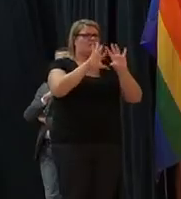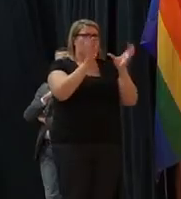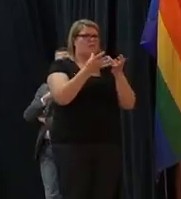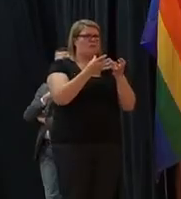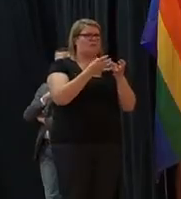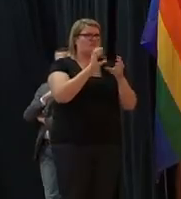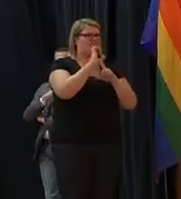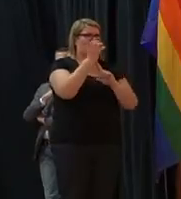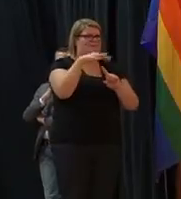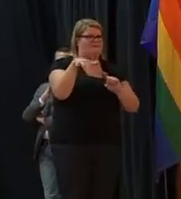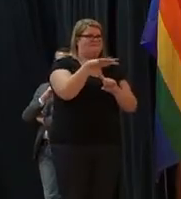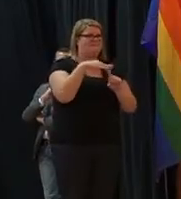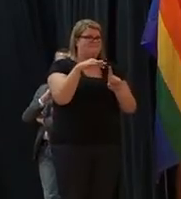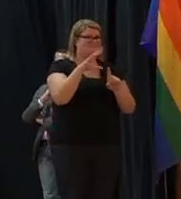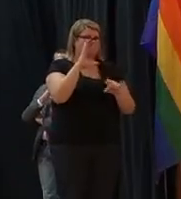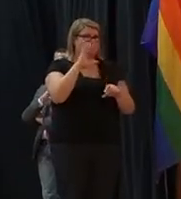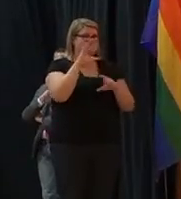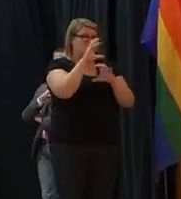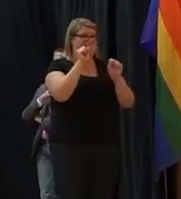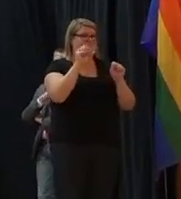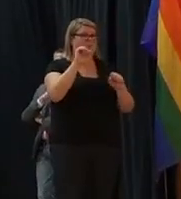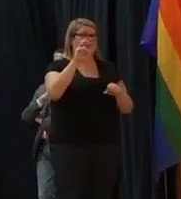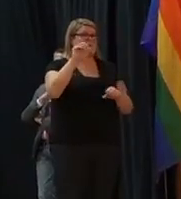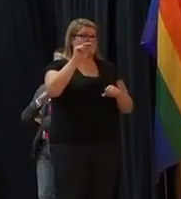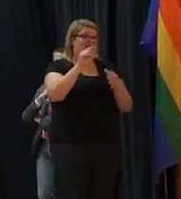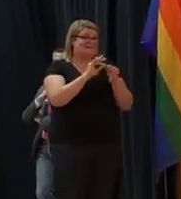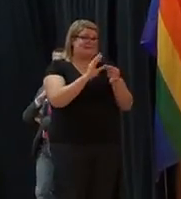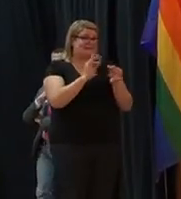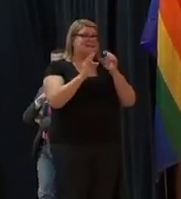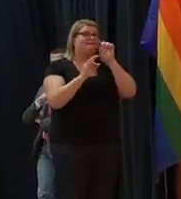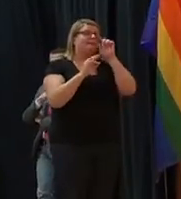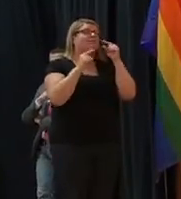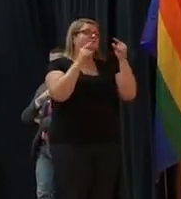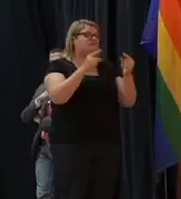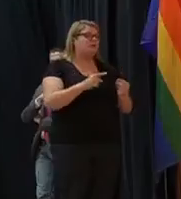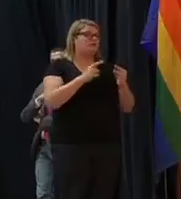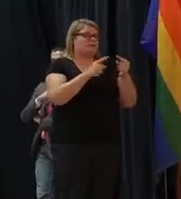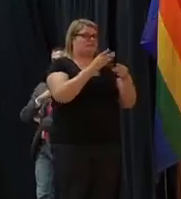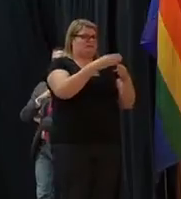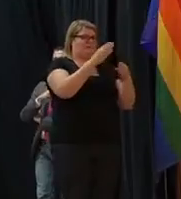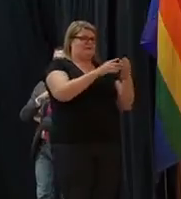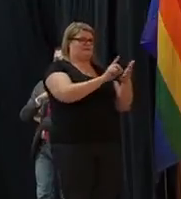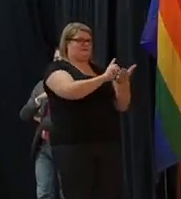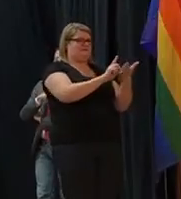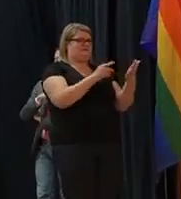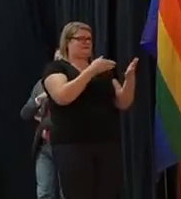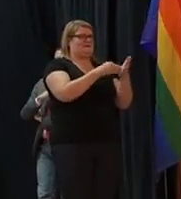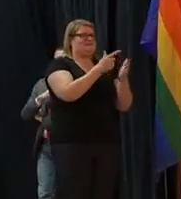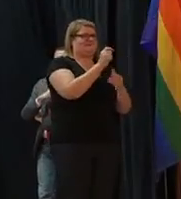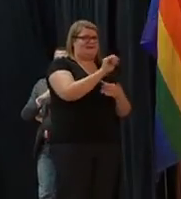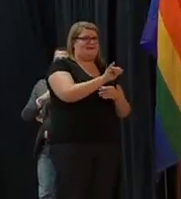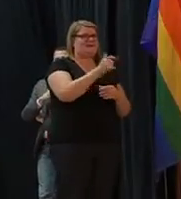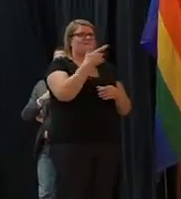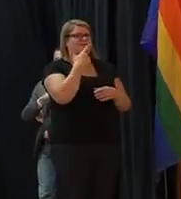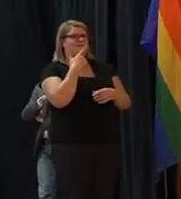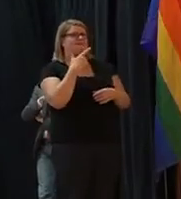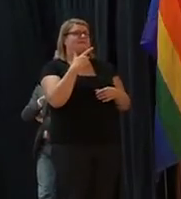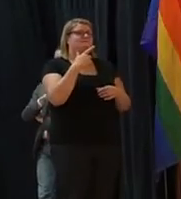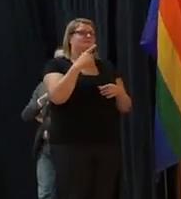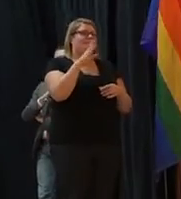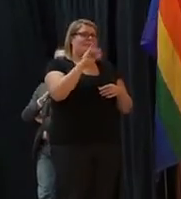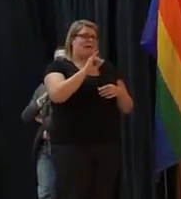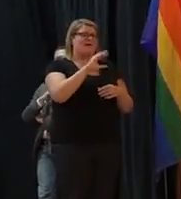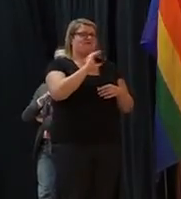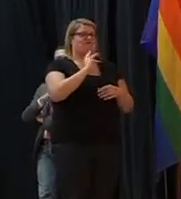President Obama said, the struggle to end discrimination against lesbian, gay, bisexual, and transgender